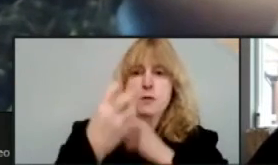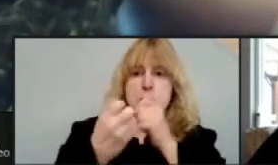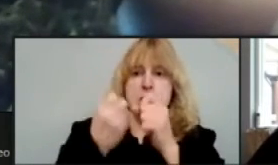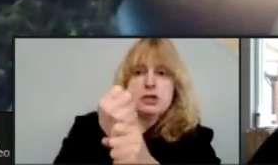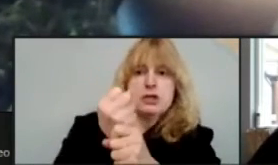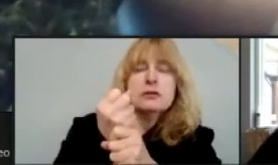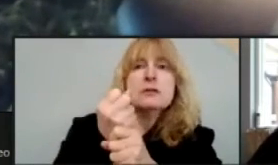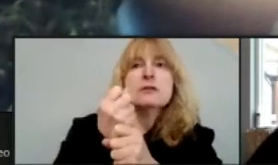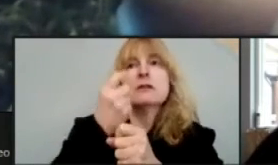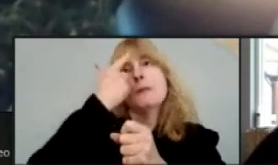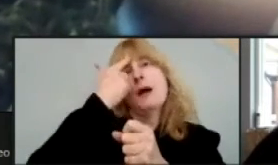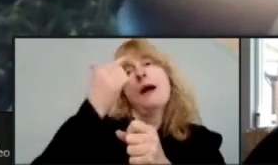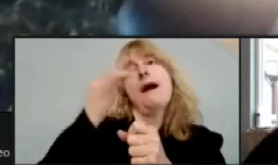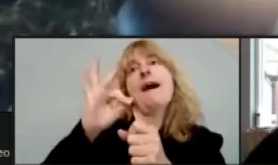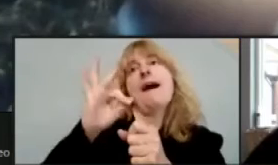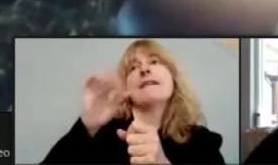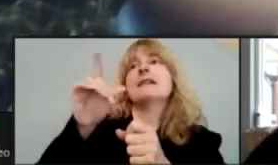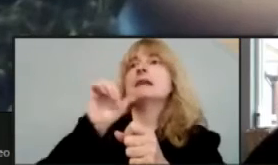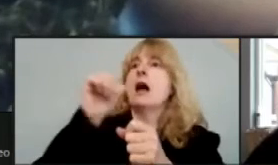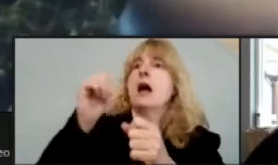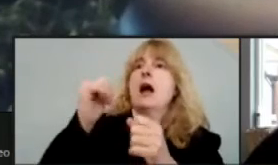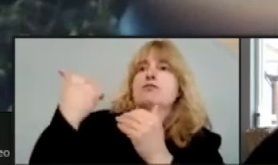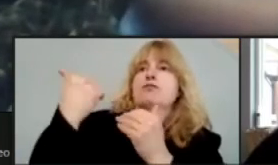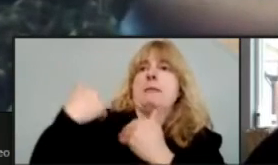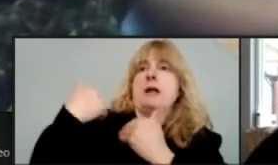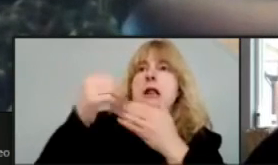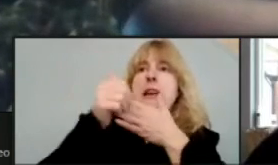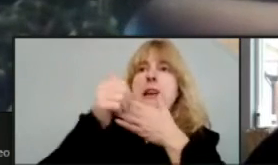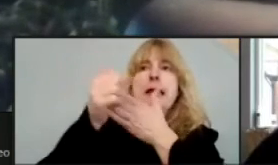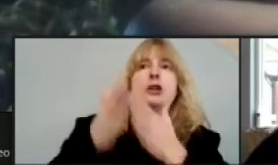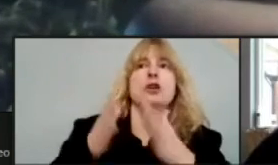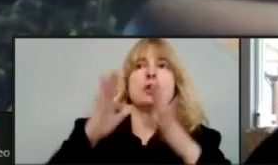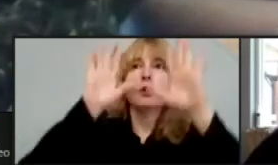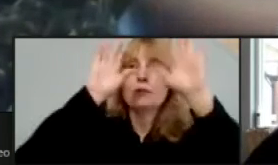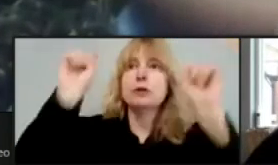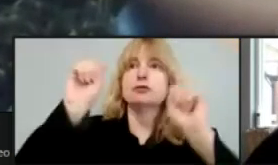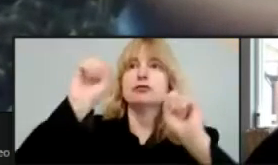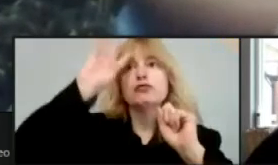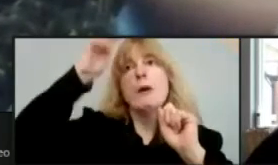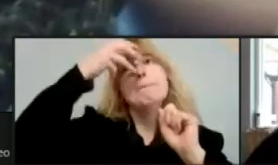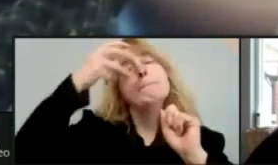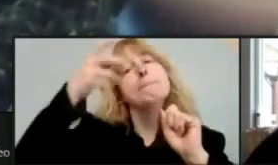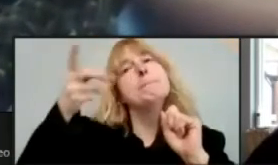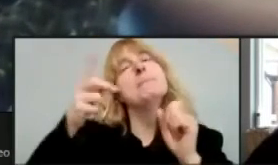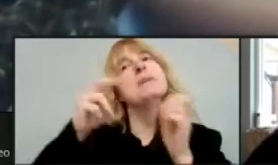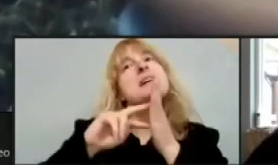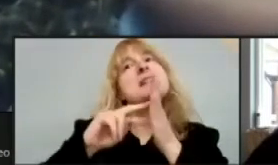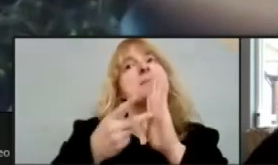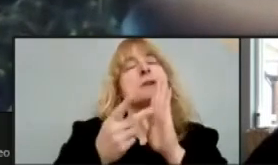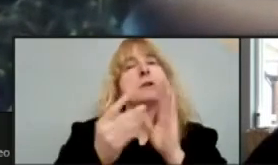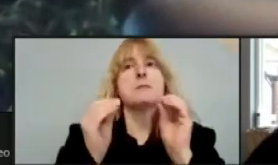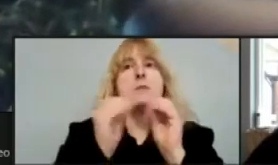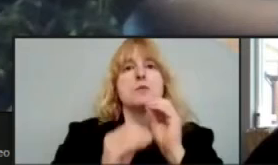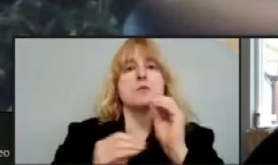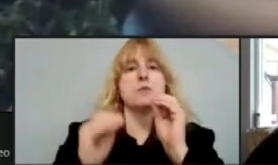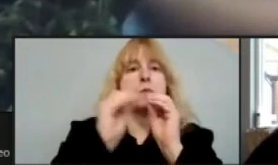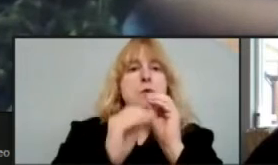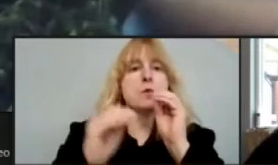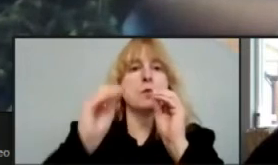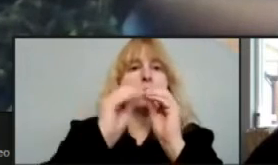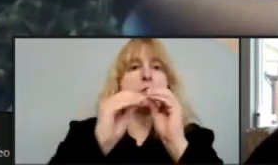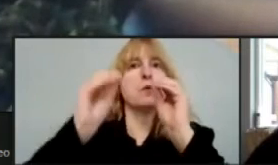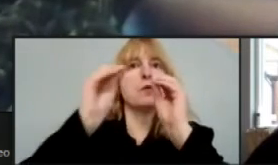irresponsible leader in President Trump, a lot of these issues have been surfacing more to the level